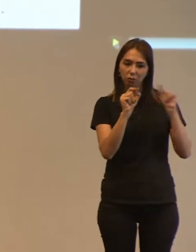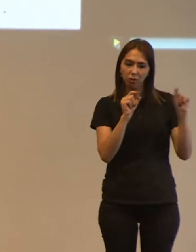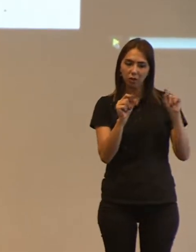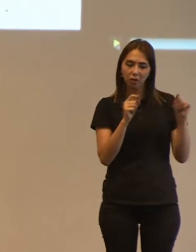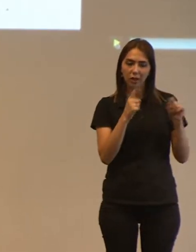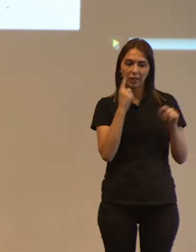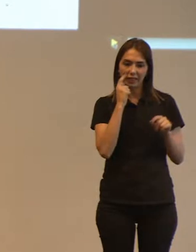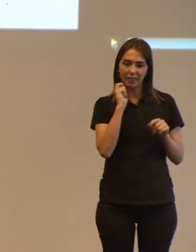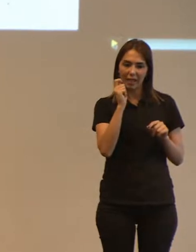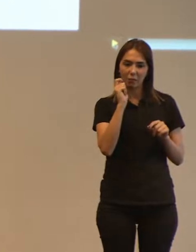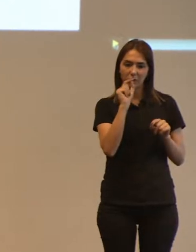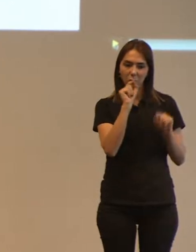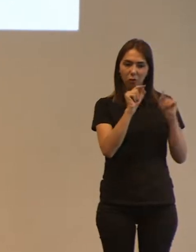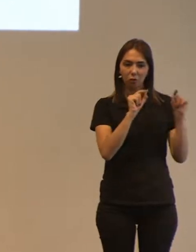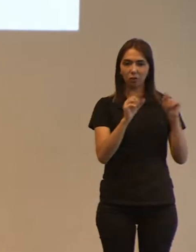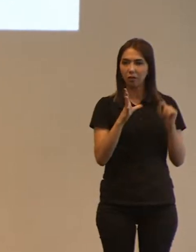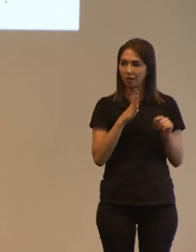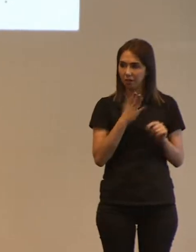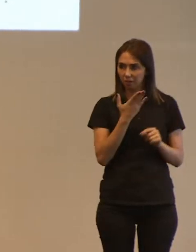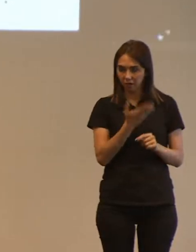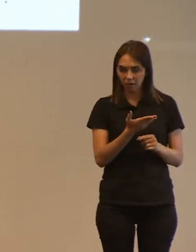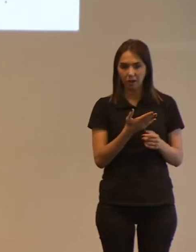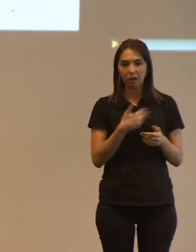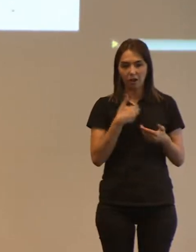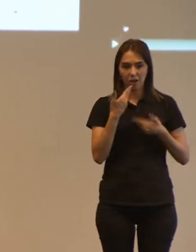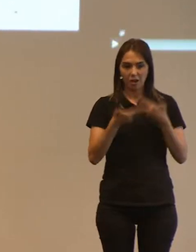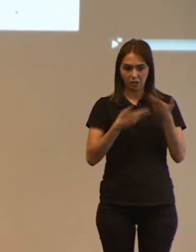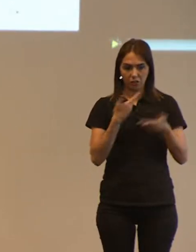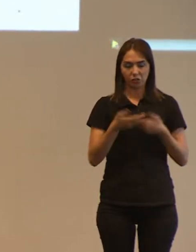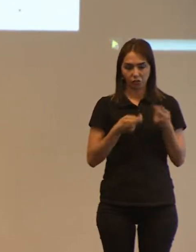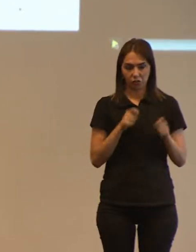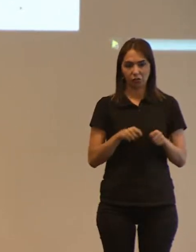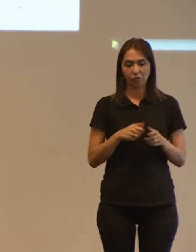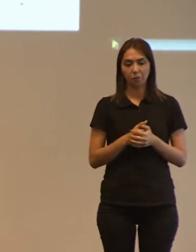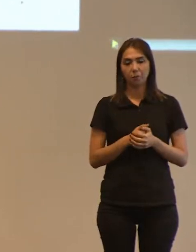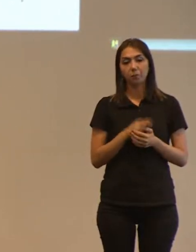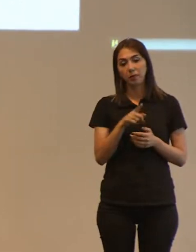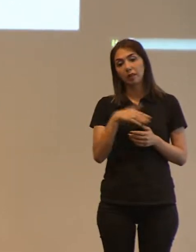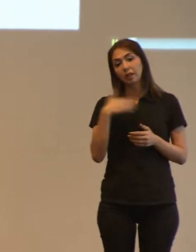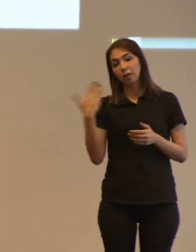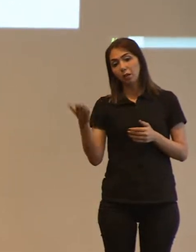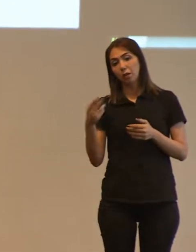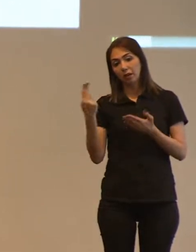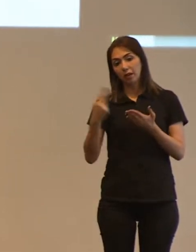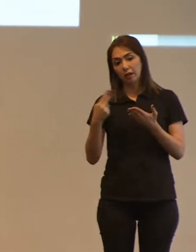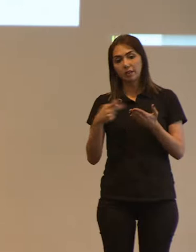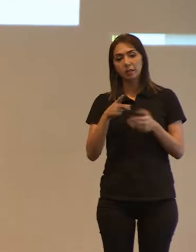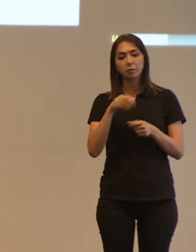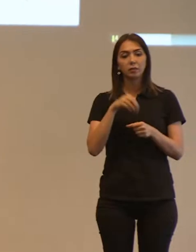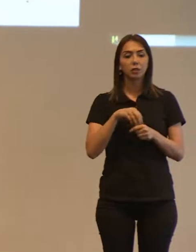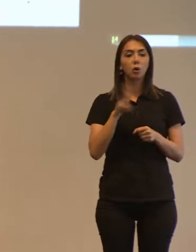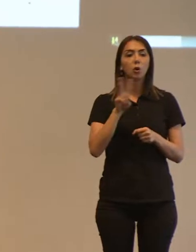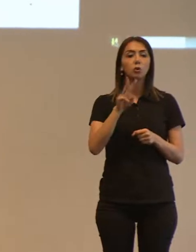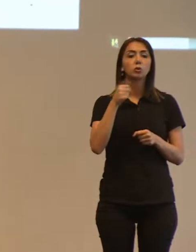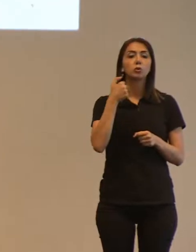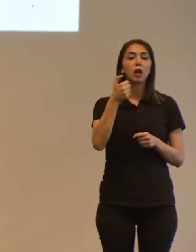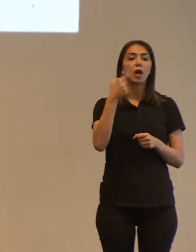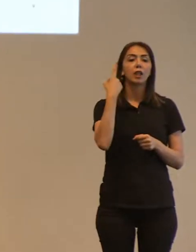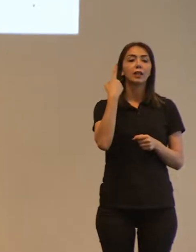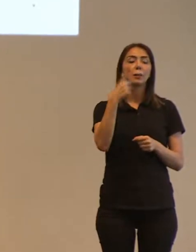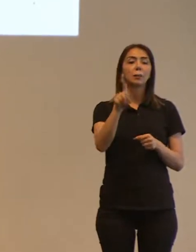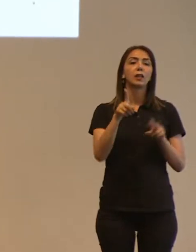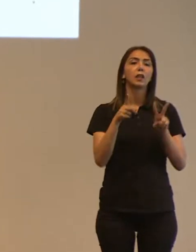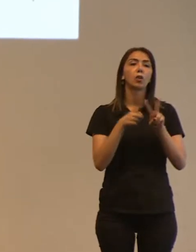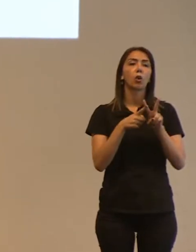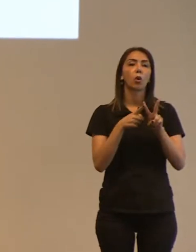on the left hand side you see these 12 dots that represent neurons and now on the right hand side you